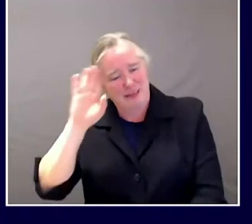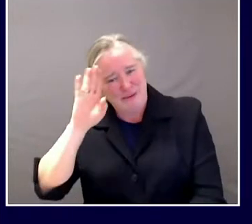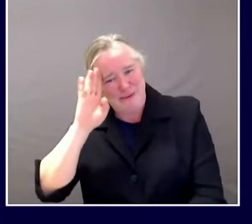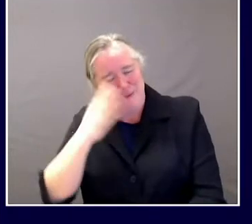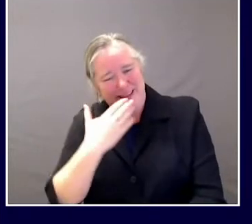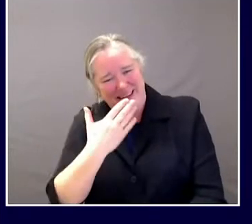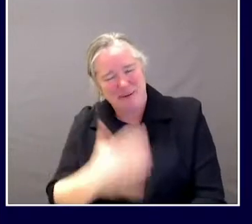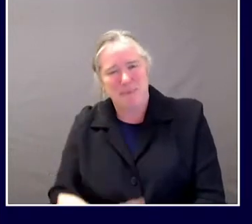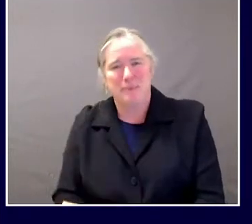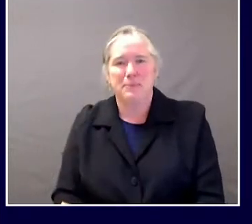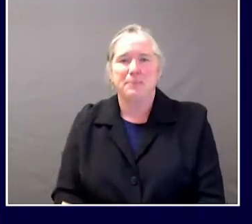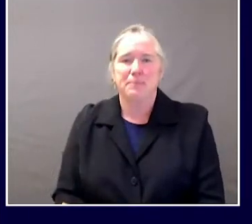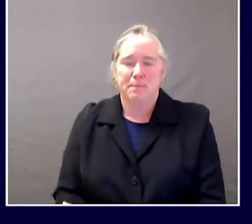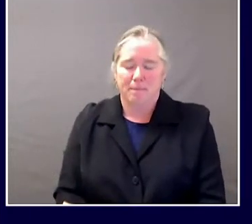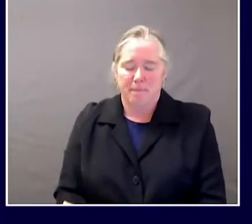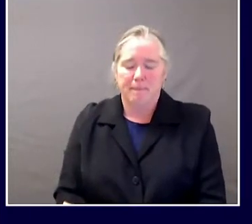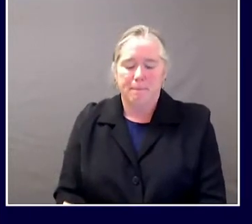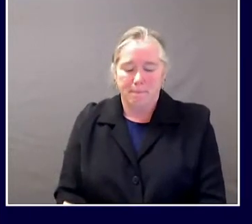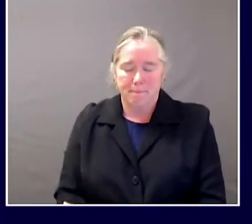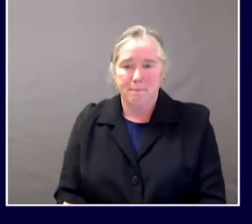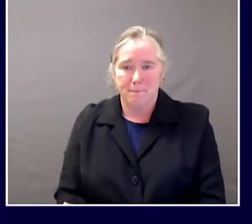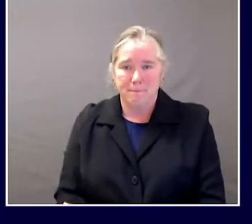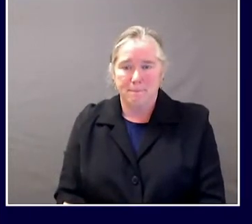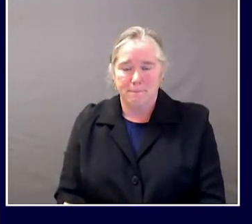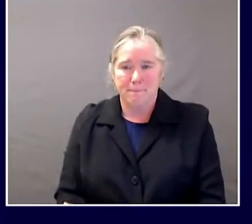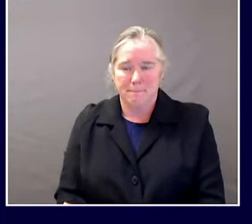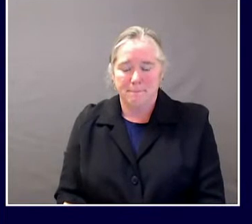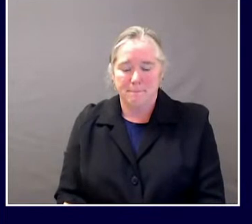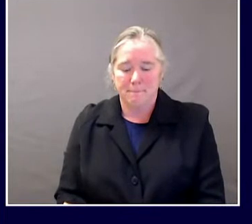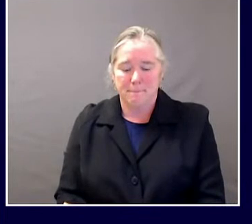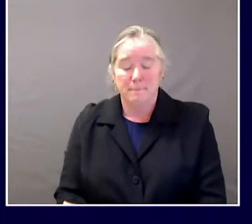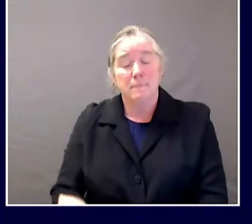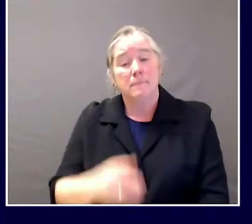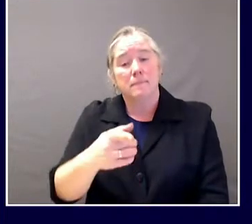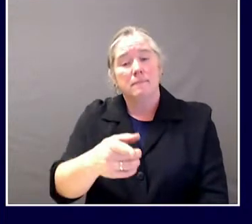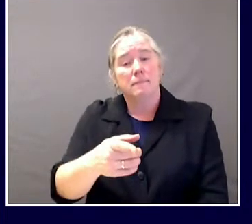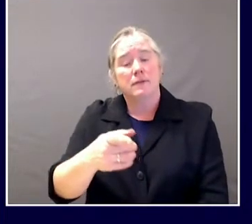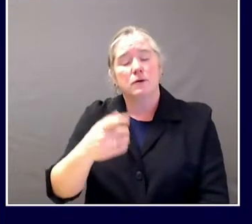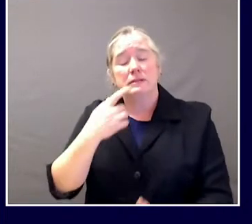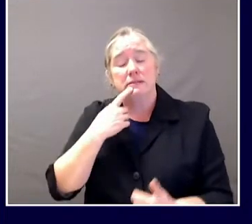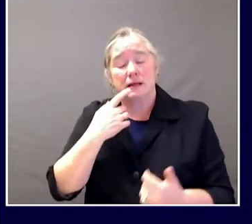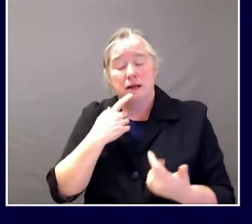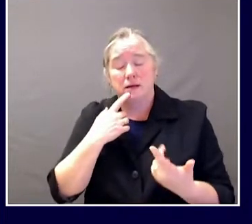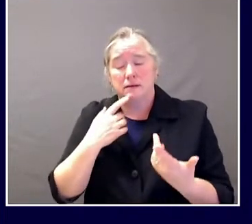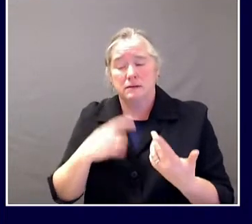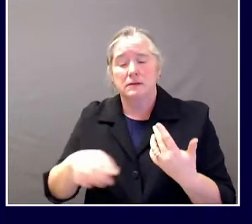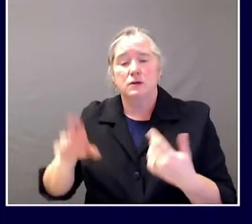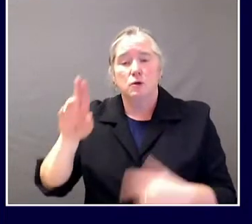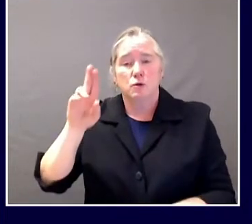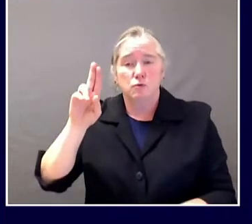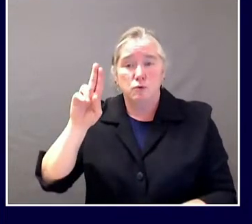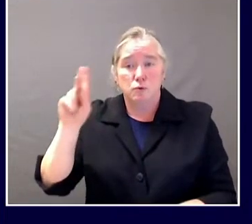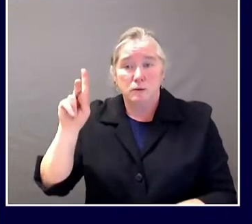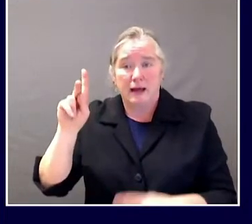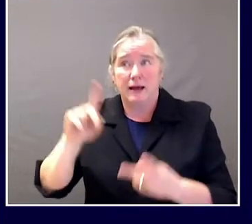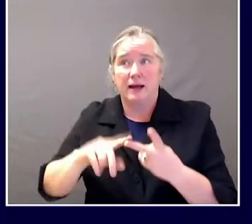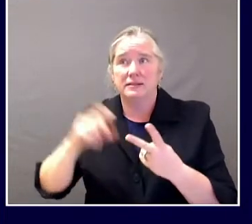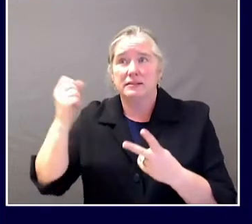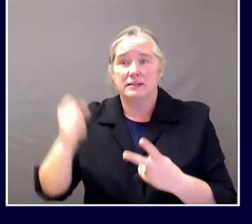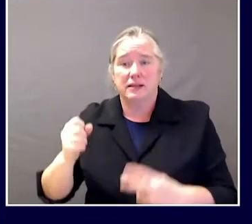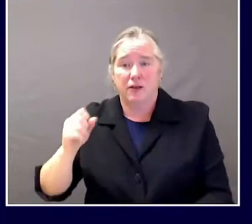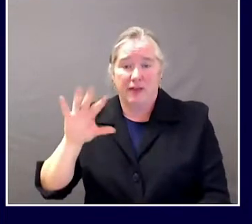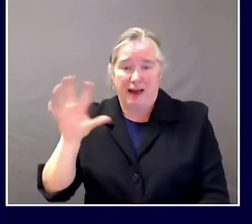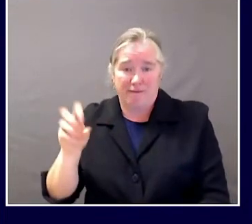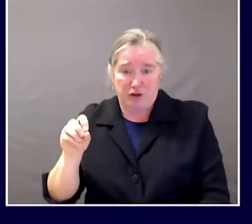you. So you said it's likely that the new, more contagious strain of the virus will eventually spread to Maine. Given that, and